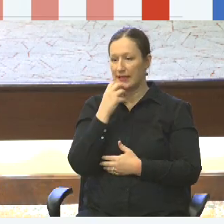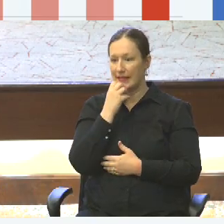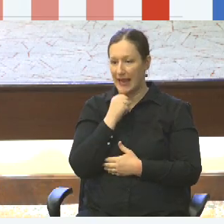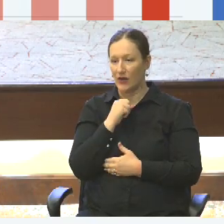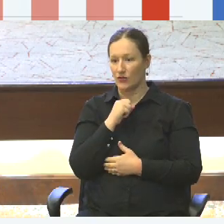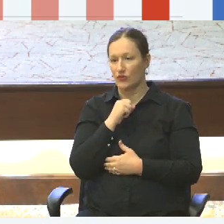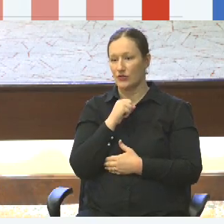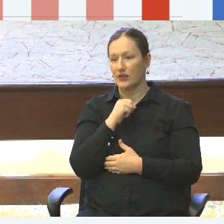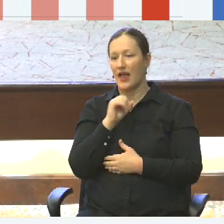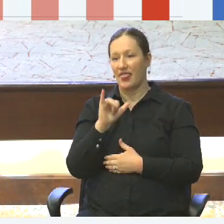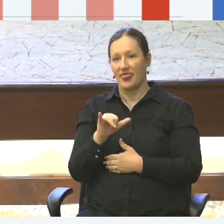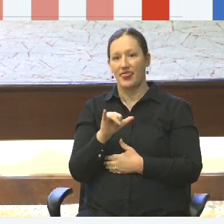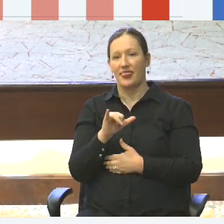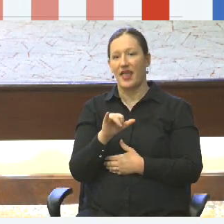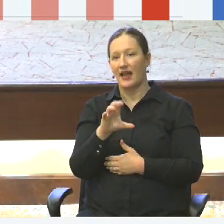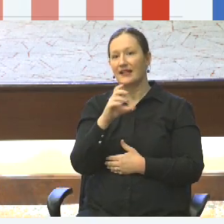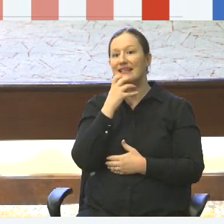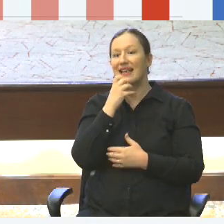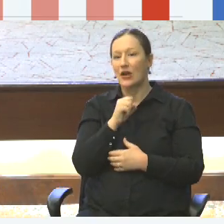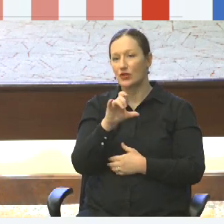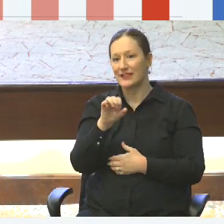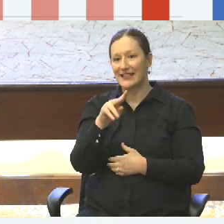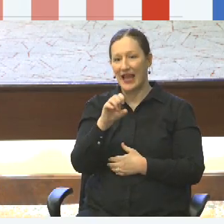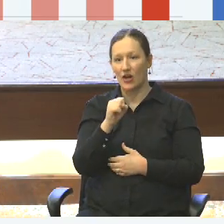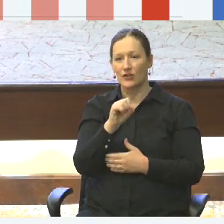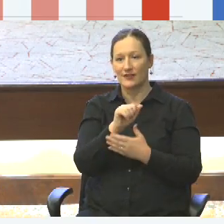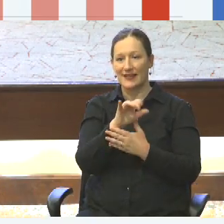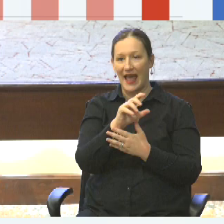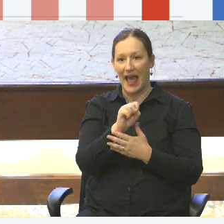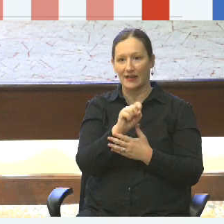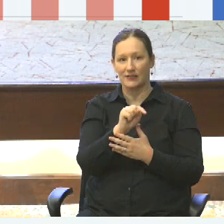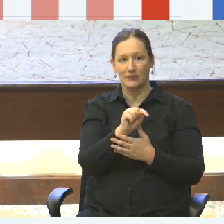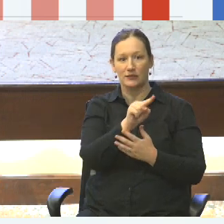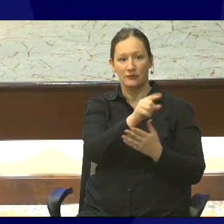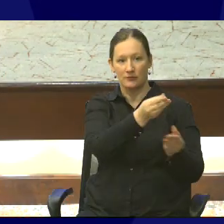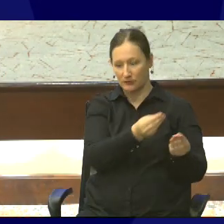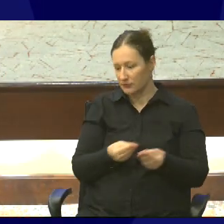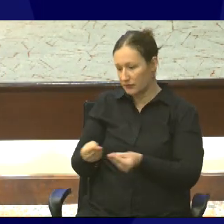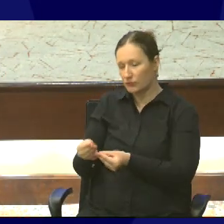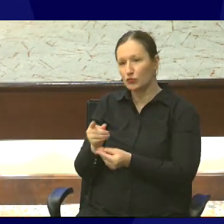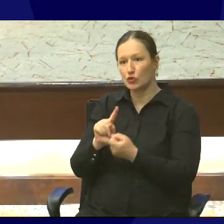2024. I'll talk more about this in a couple of minutes on another slide as well.